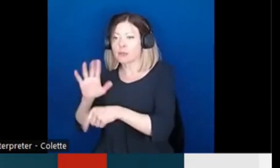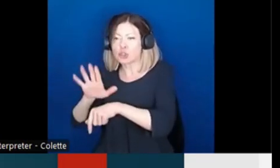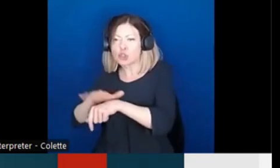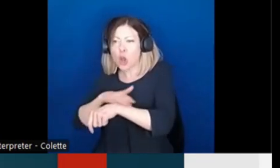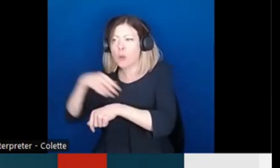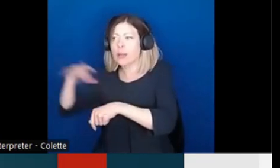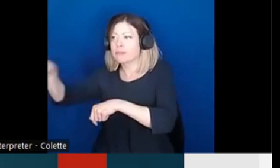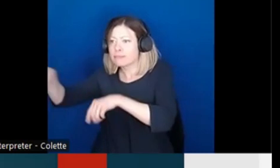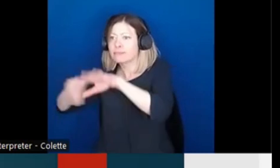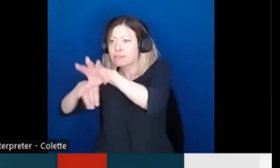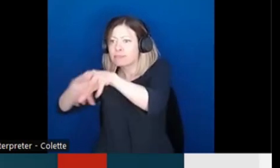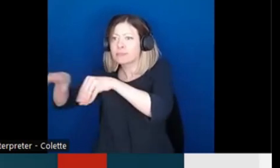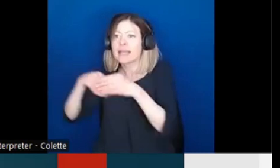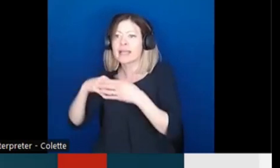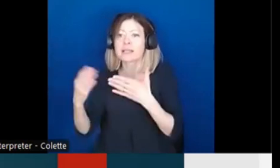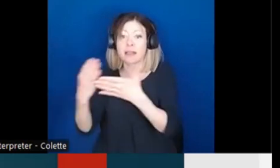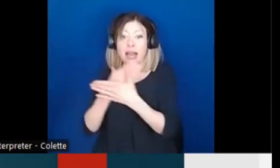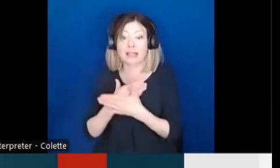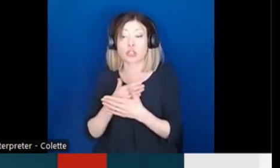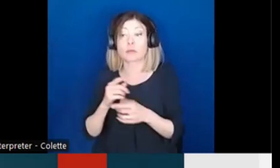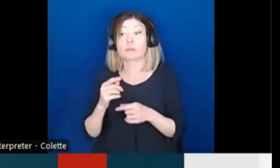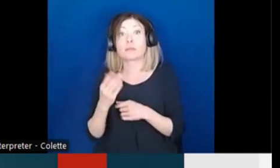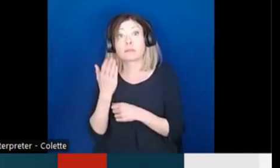book that we acquired